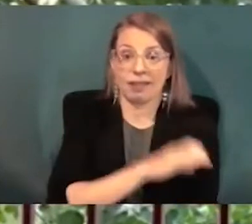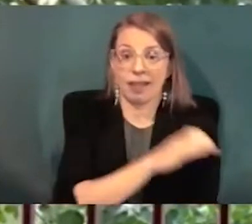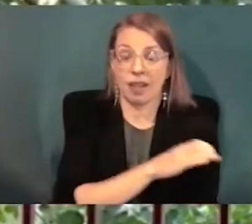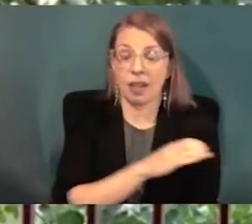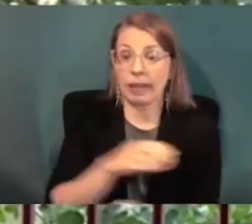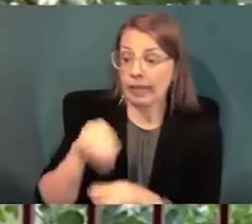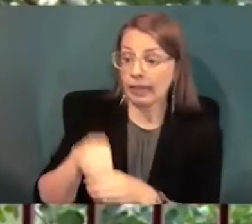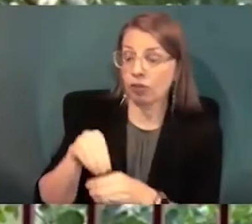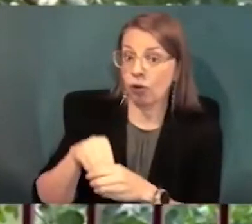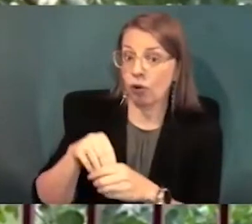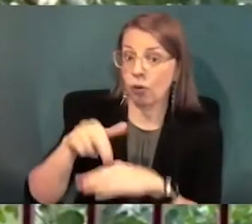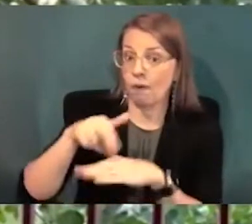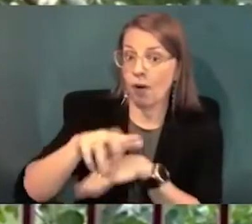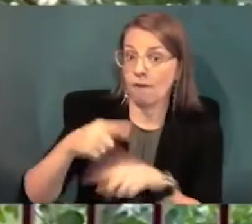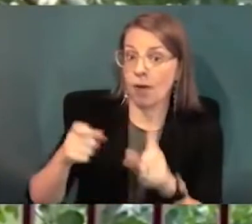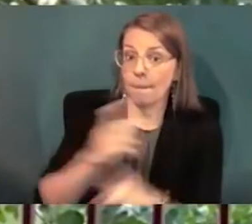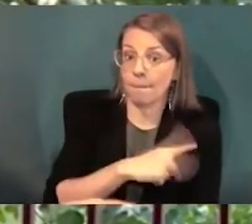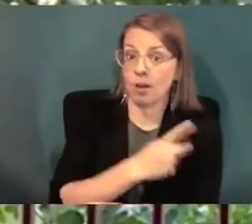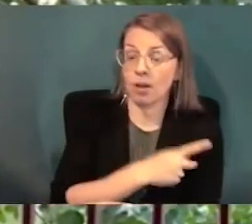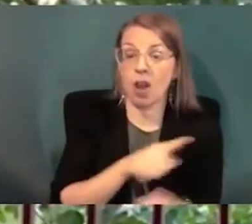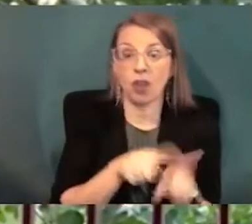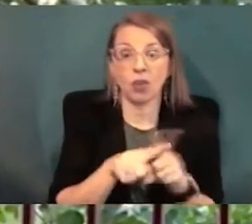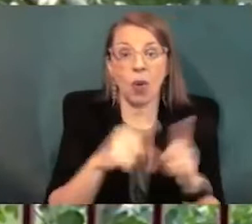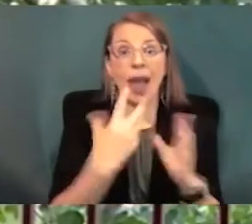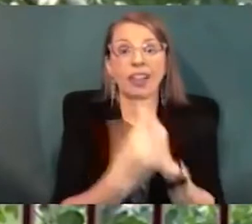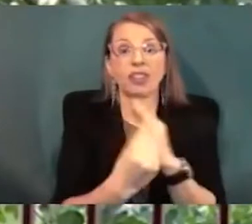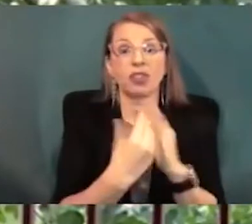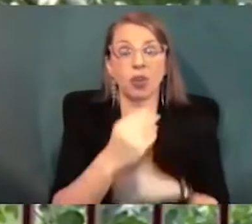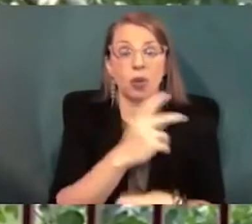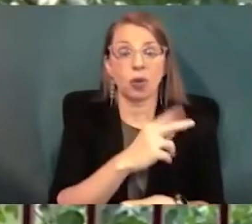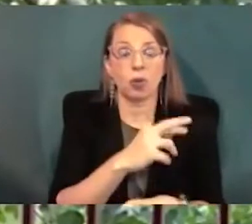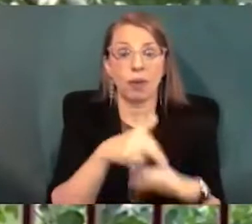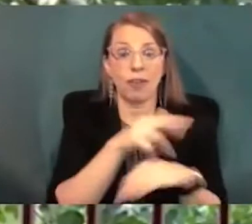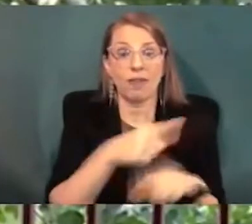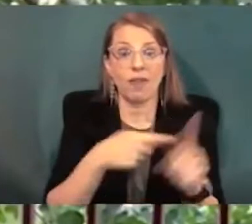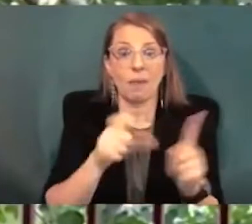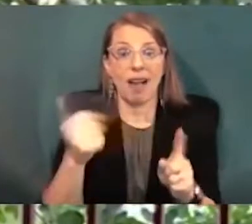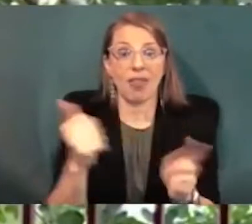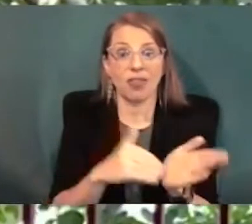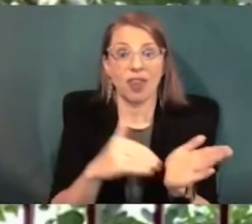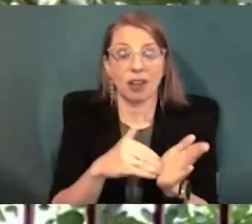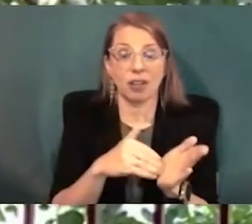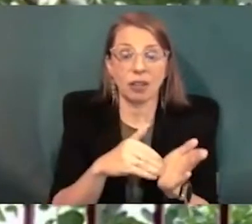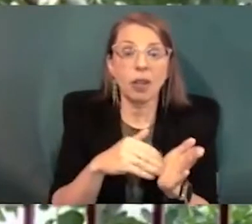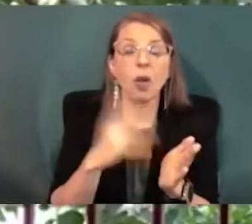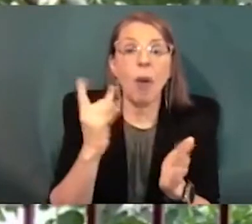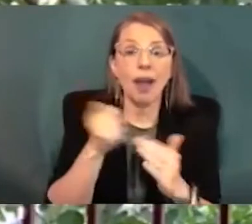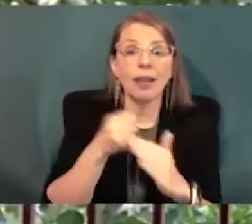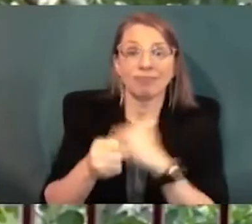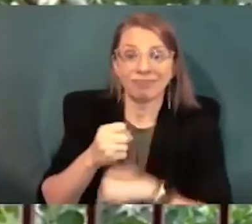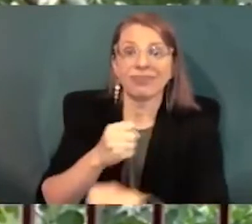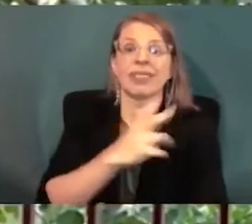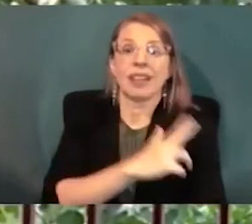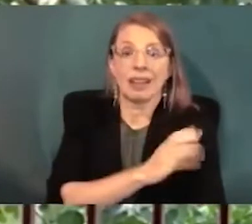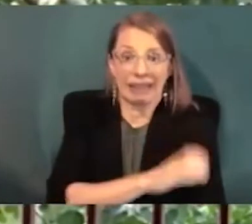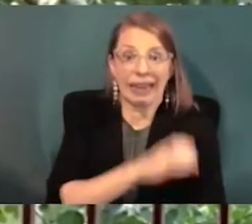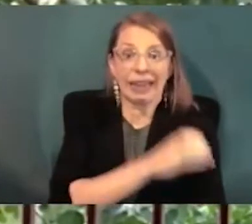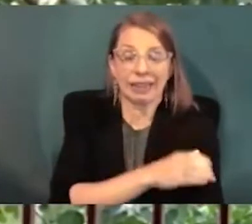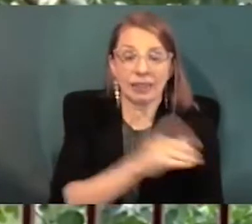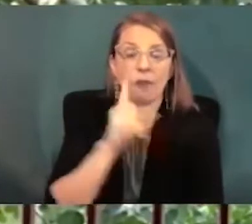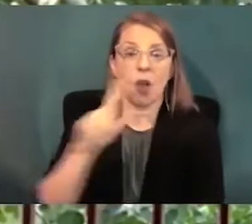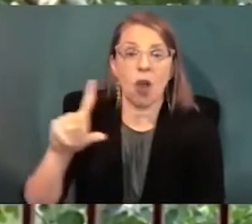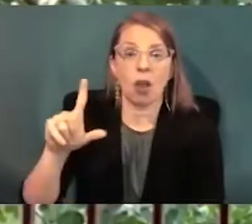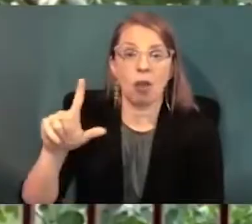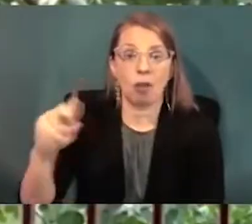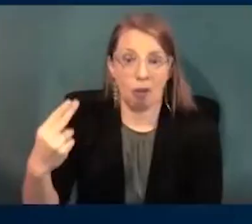from our patients, but also external referrals from other physicians too, to get into these long COVID clinics to really try and see if we can help